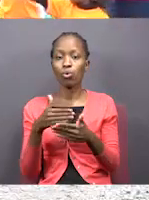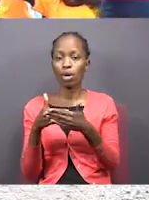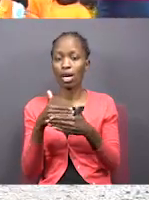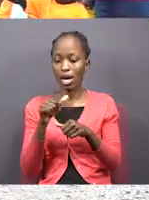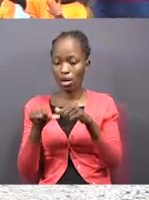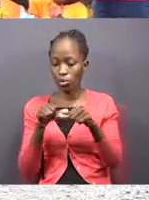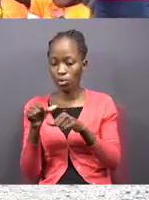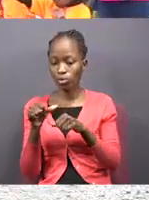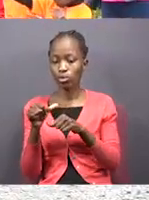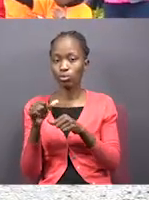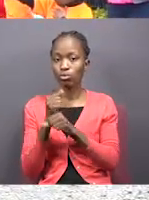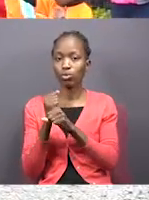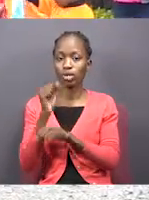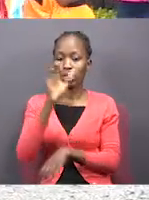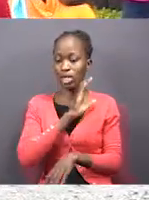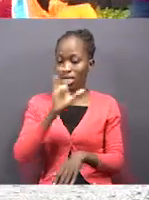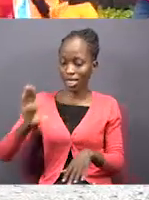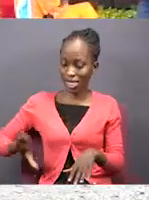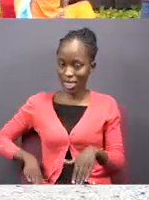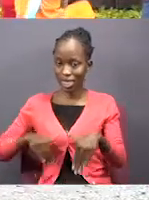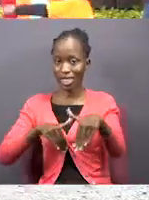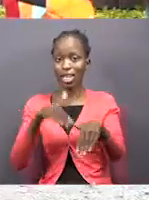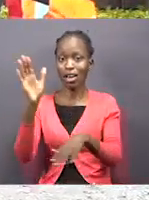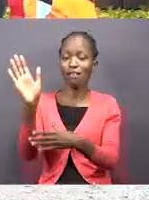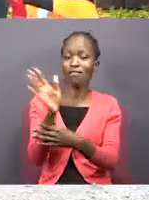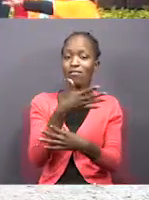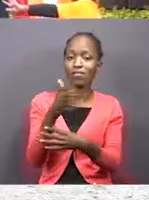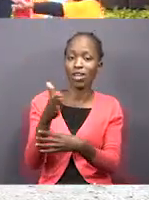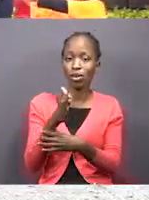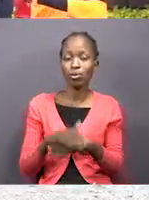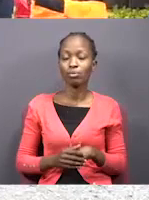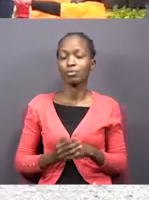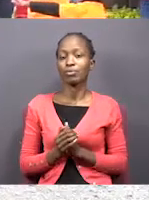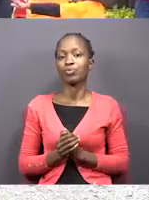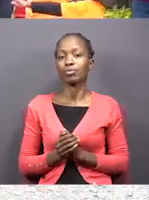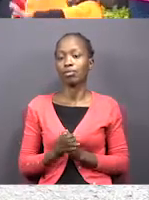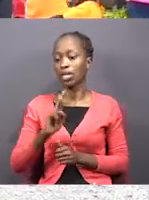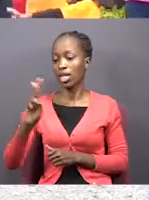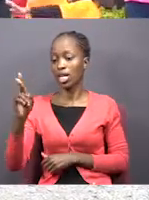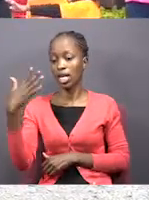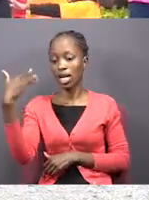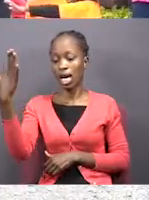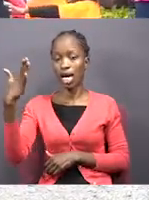hand. The right hand to your chest and the left hand extended to the flag. Let's go.